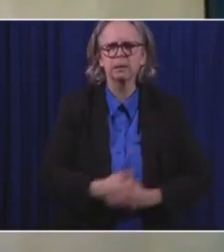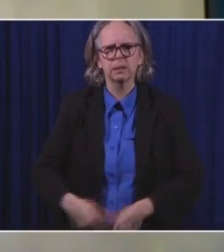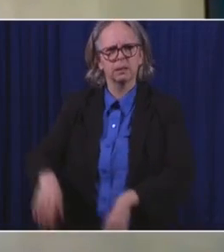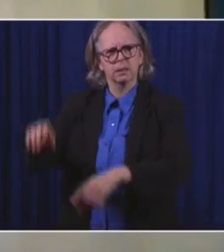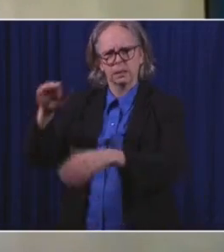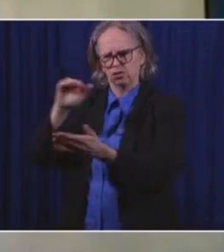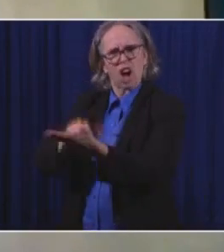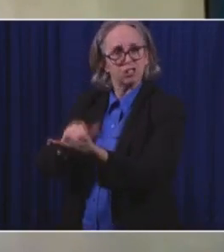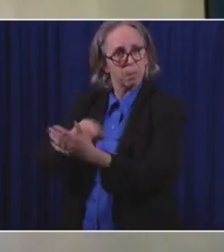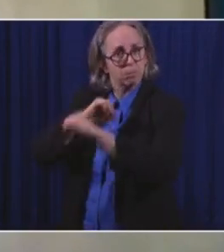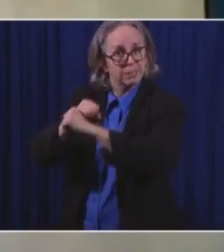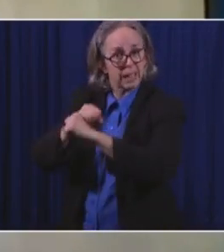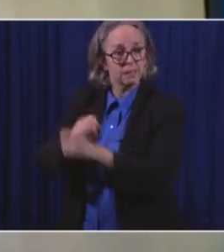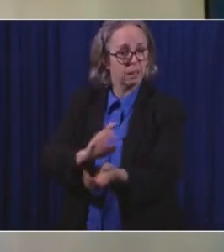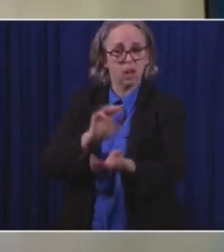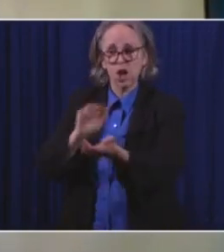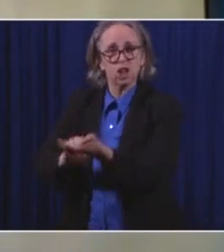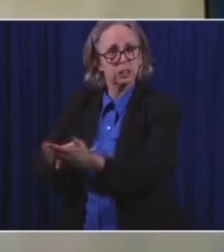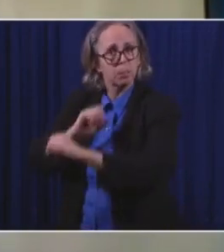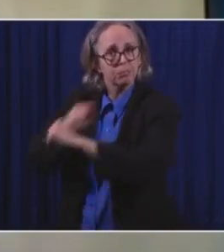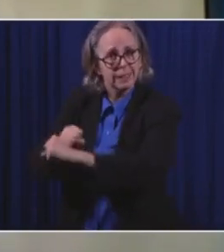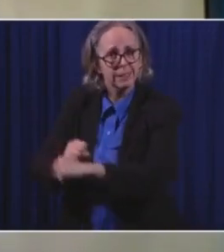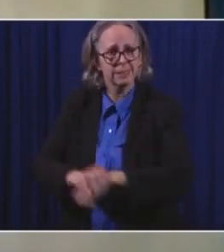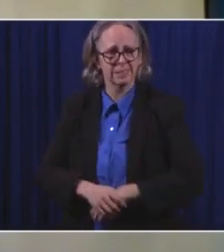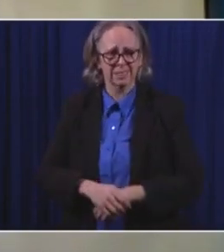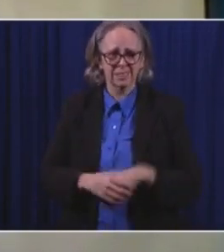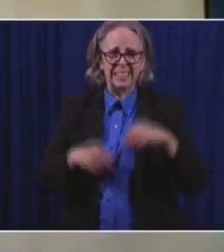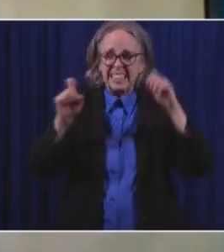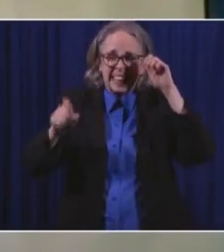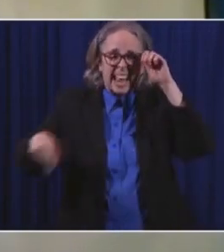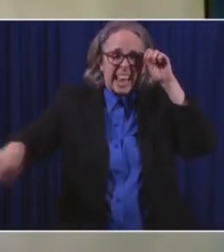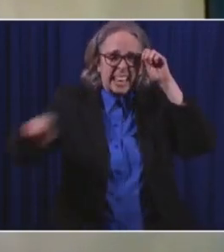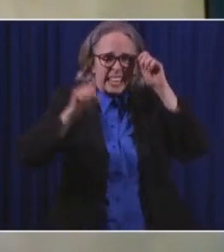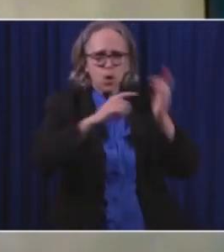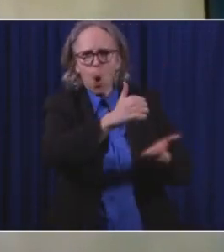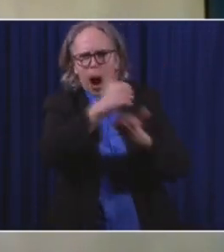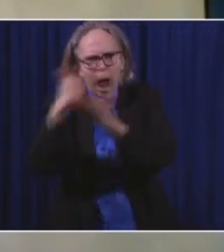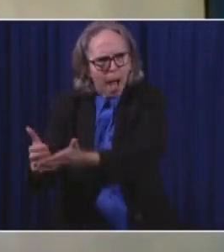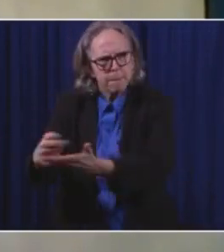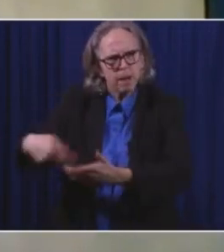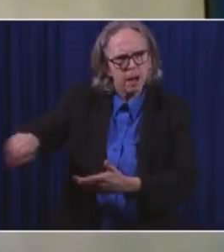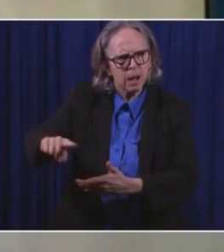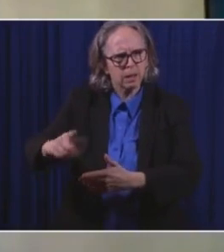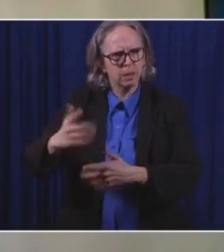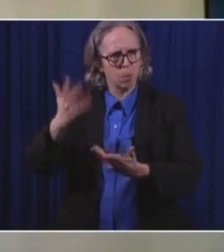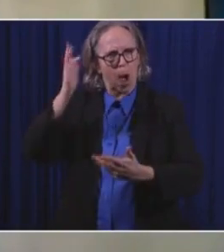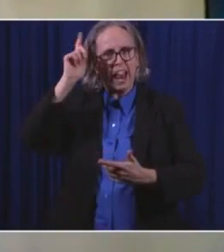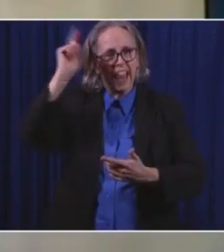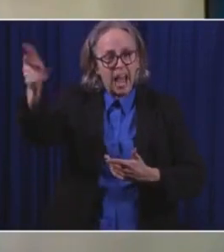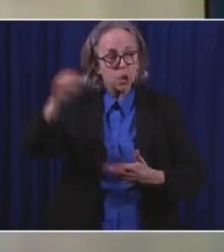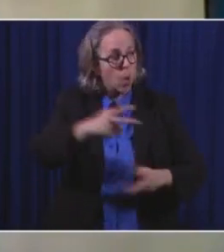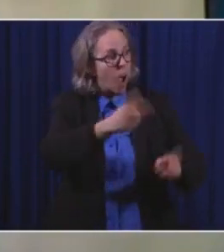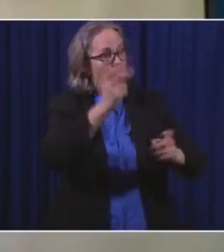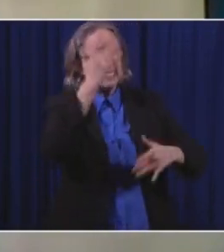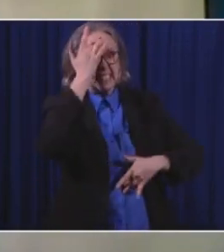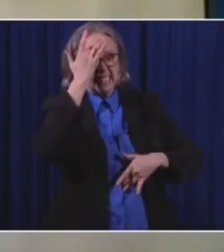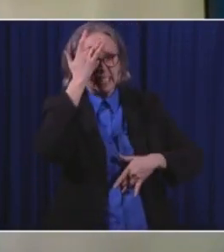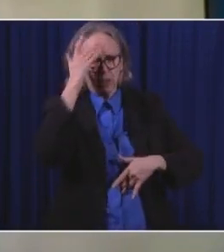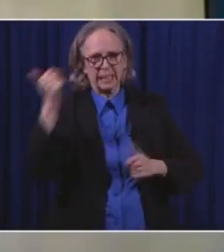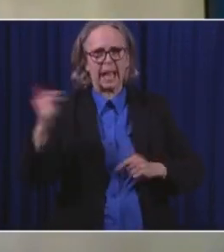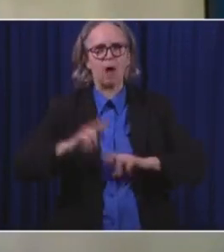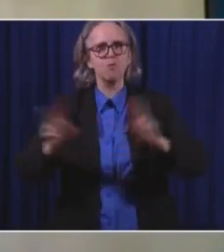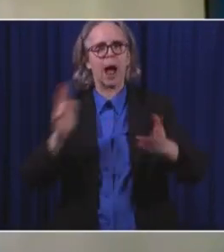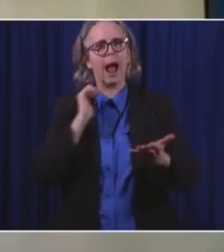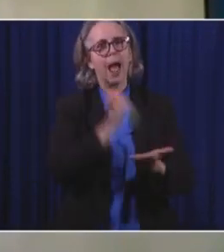help because we want to be here when you need us. Please stay home. Thank